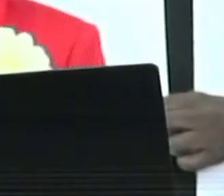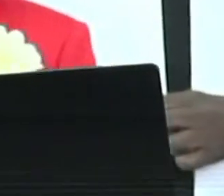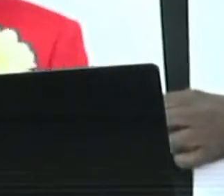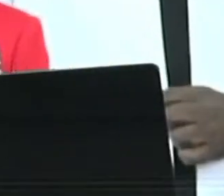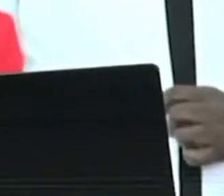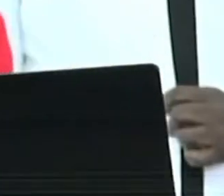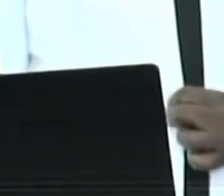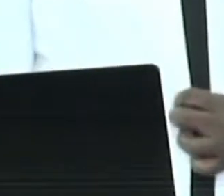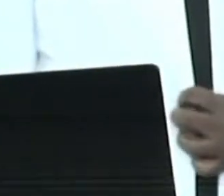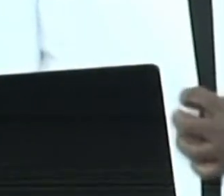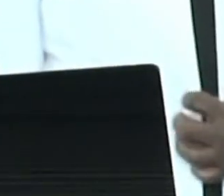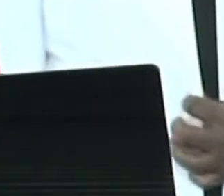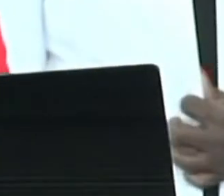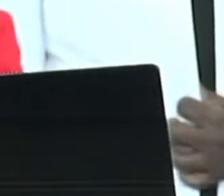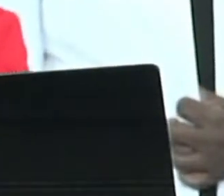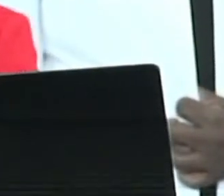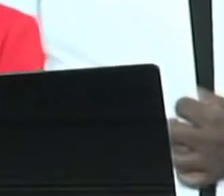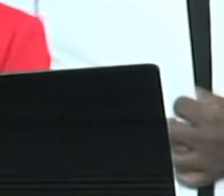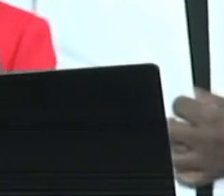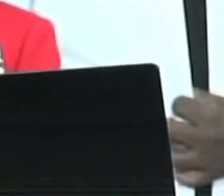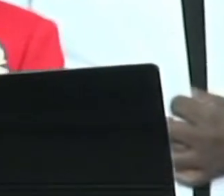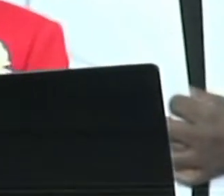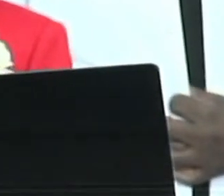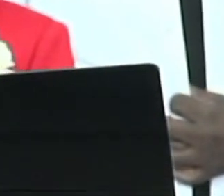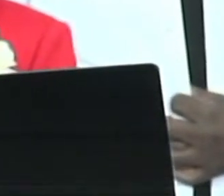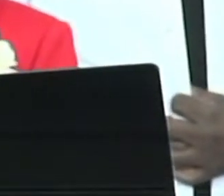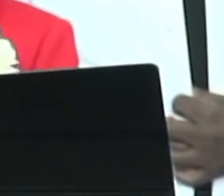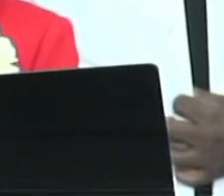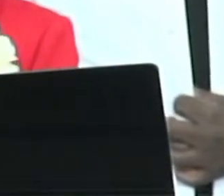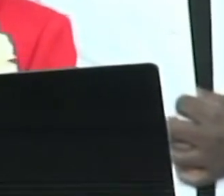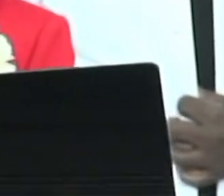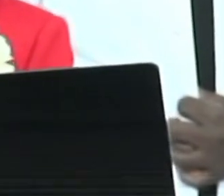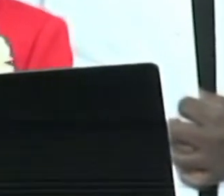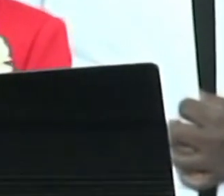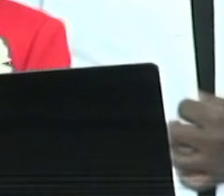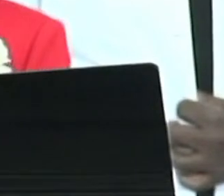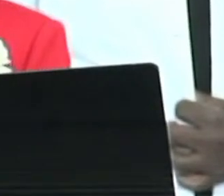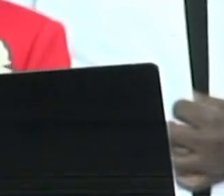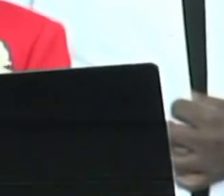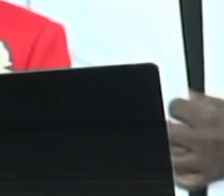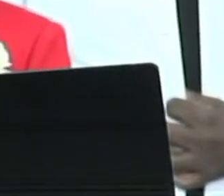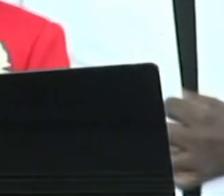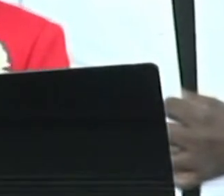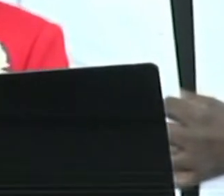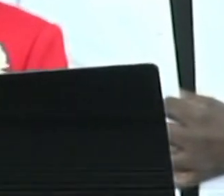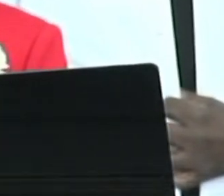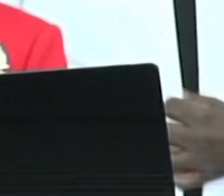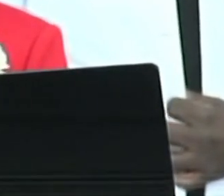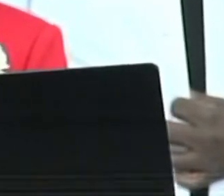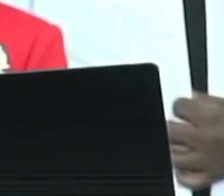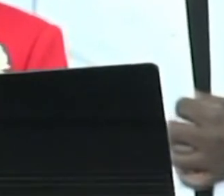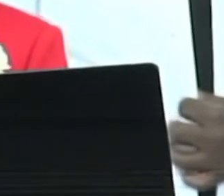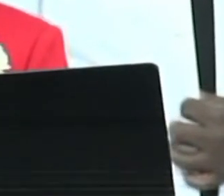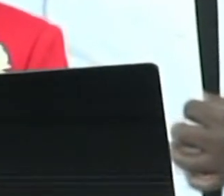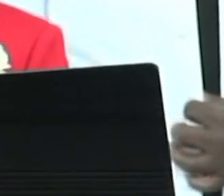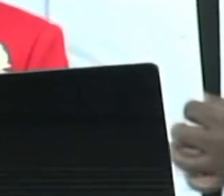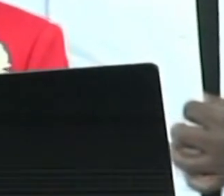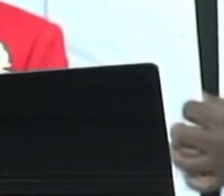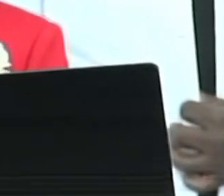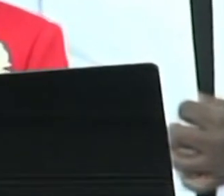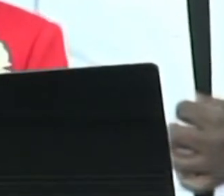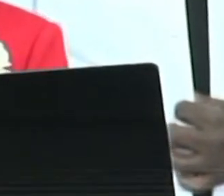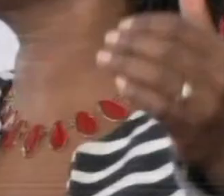before the Lord at this time and ask Him to cleanse your heart this morning. That whatever it is that you have done that's against Him, that He